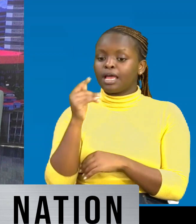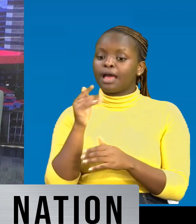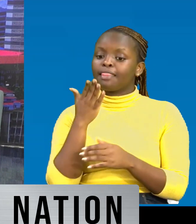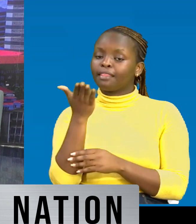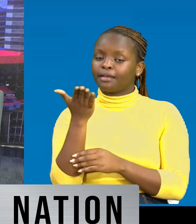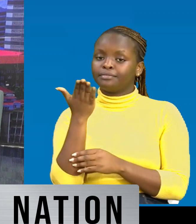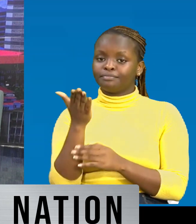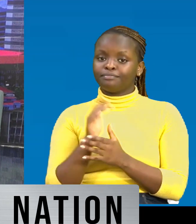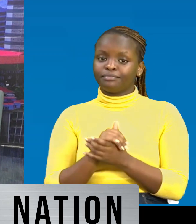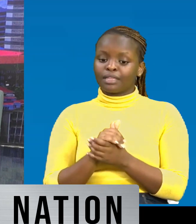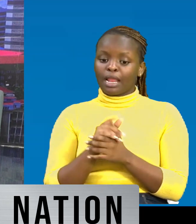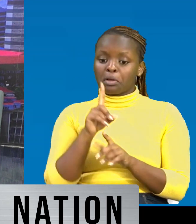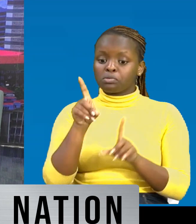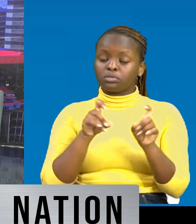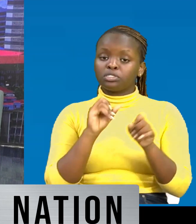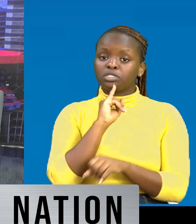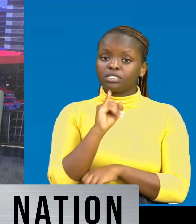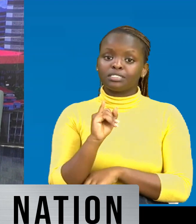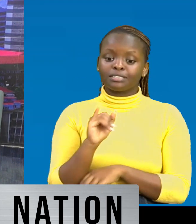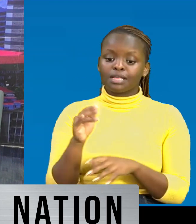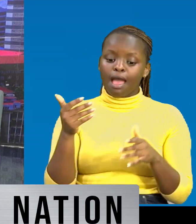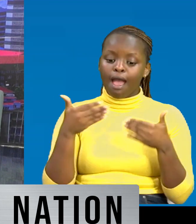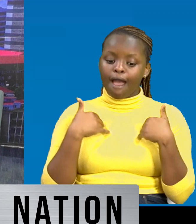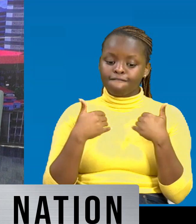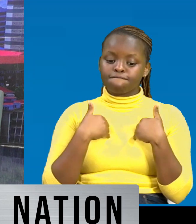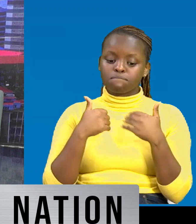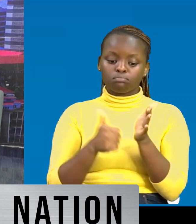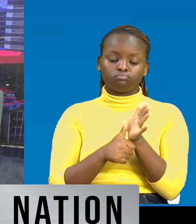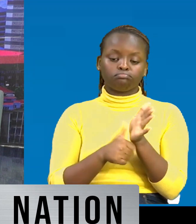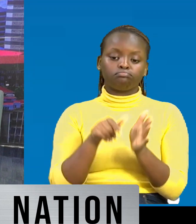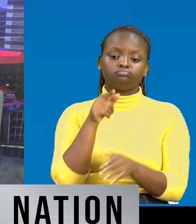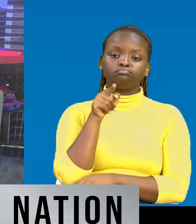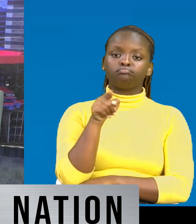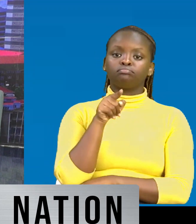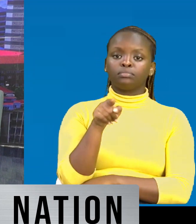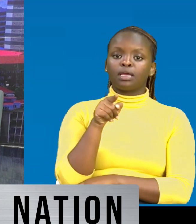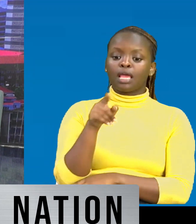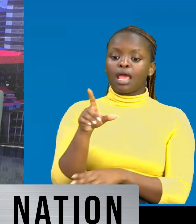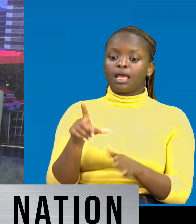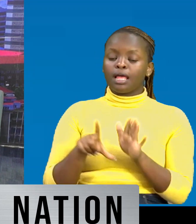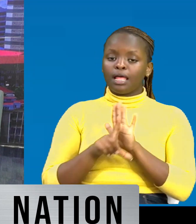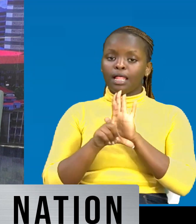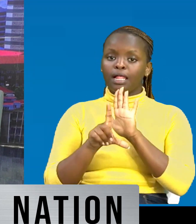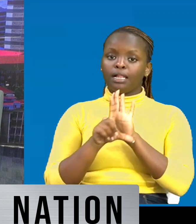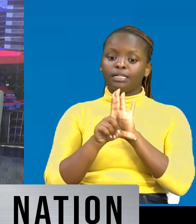is this: can we have these issues taken into a legal